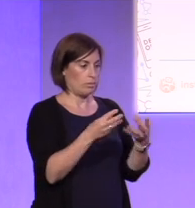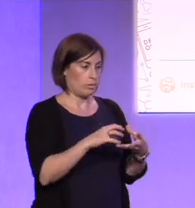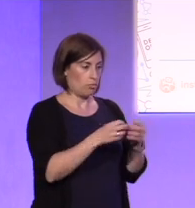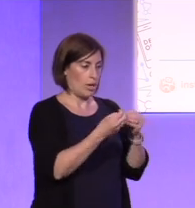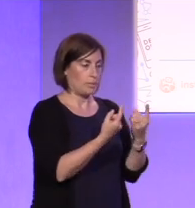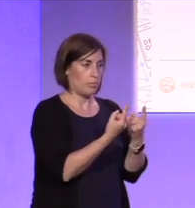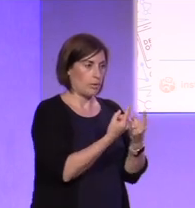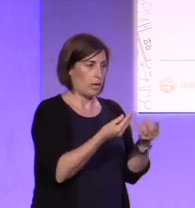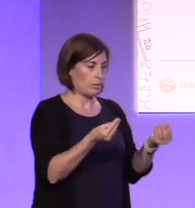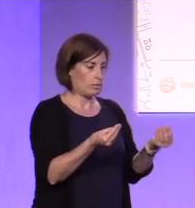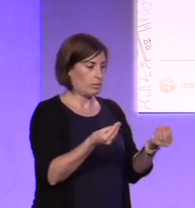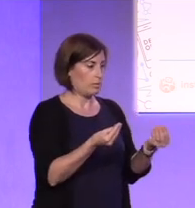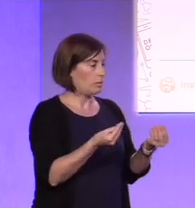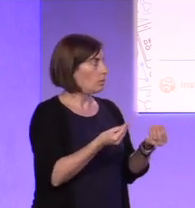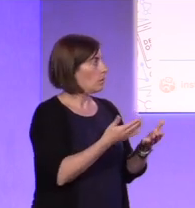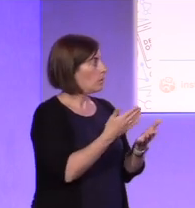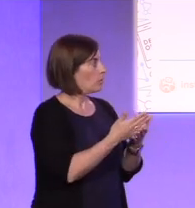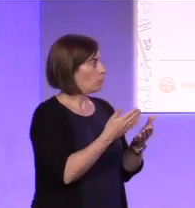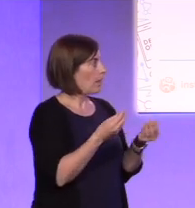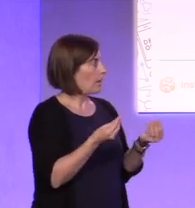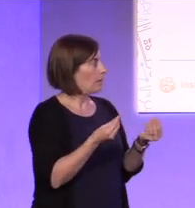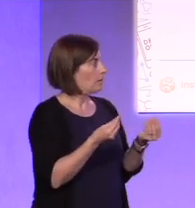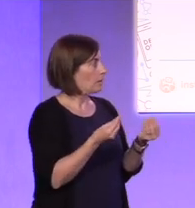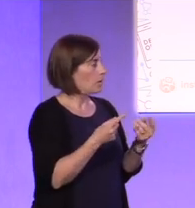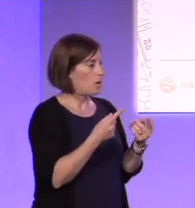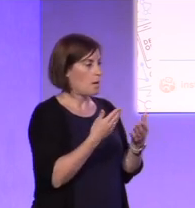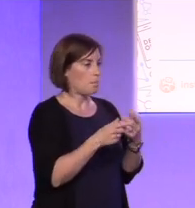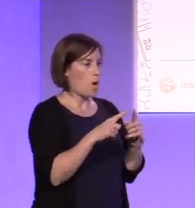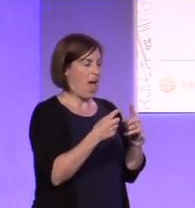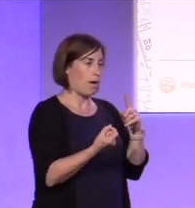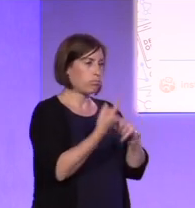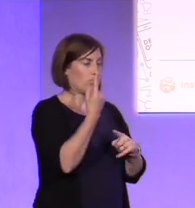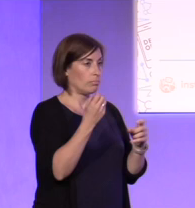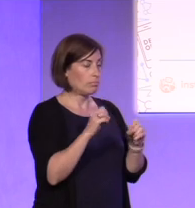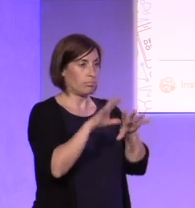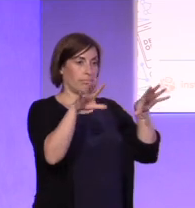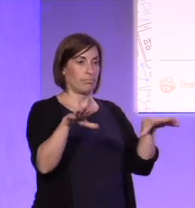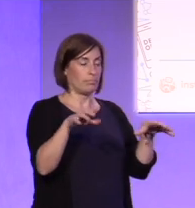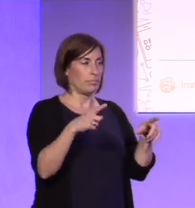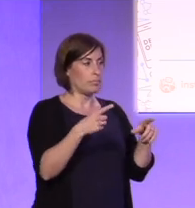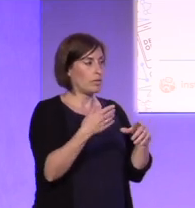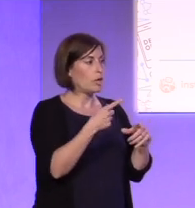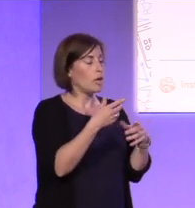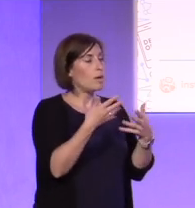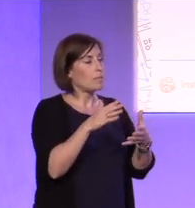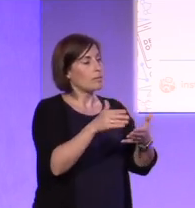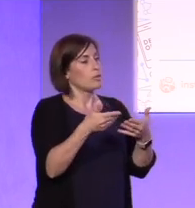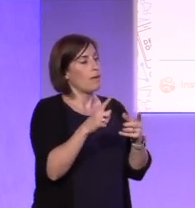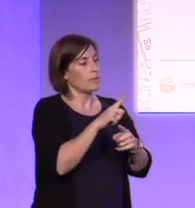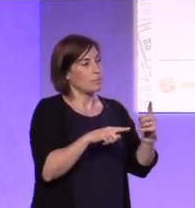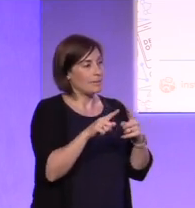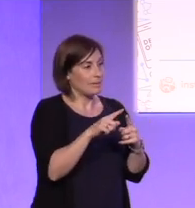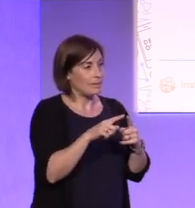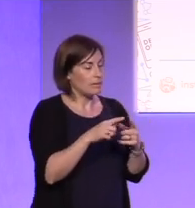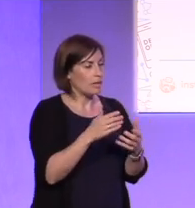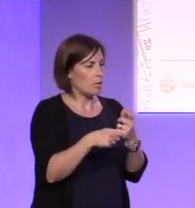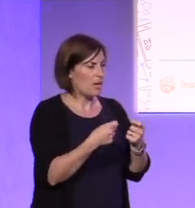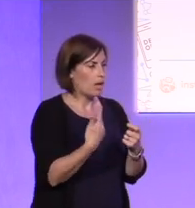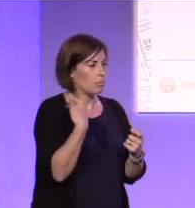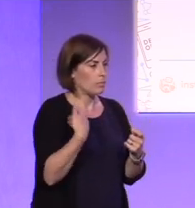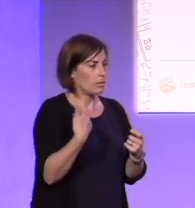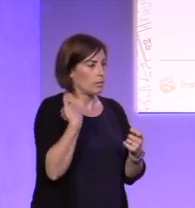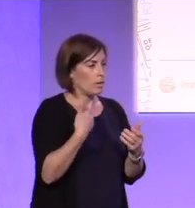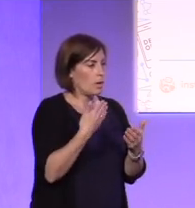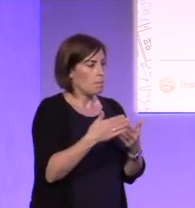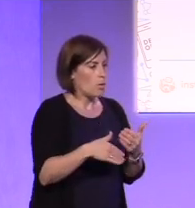blasts out of the ground like a geyser. Because when we went to our acceptance into service meetings, loads of additional backlog items,